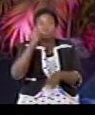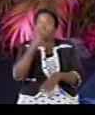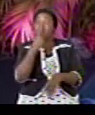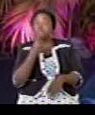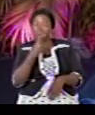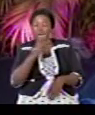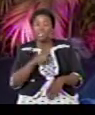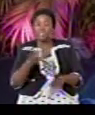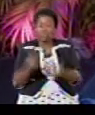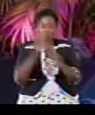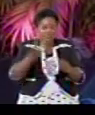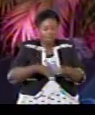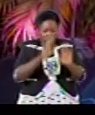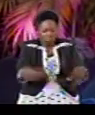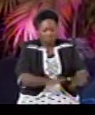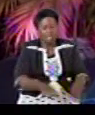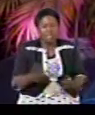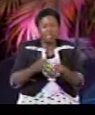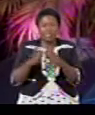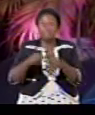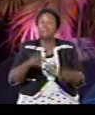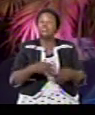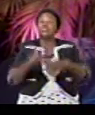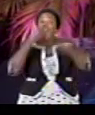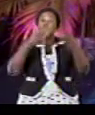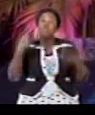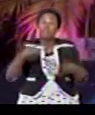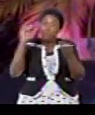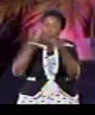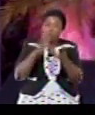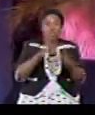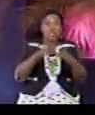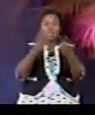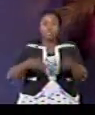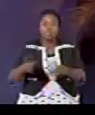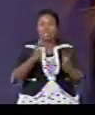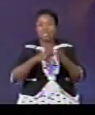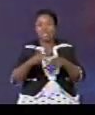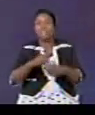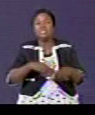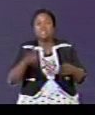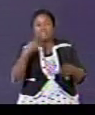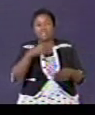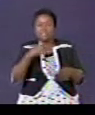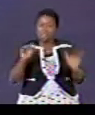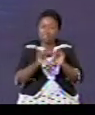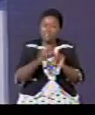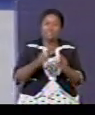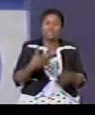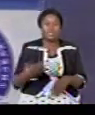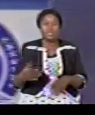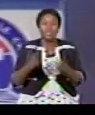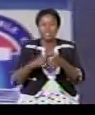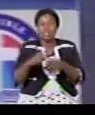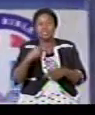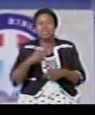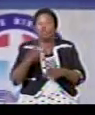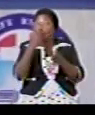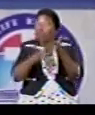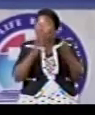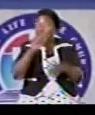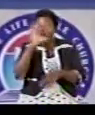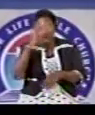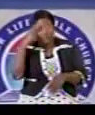him down. He cried the more a great deal. And he's repeating the same thing. He said, what I'm looking for